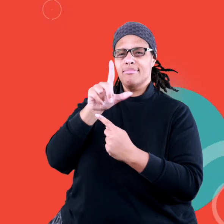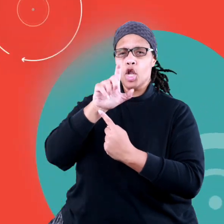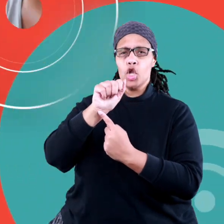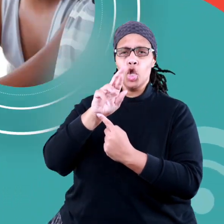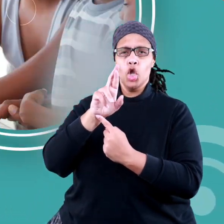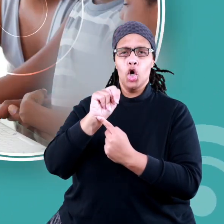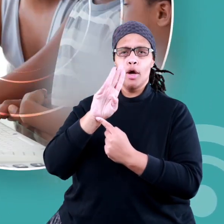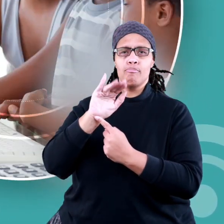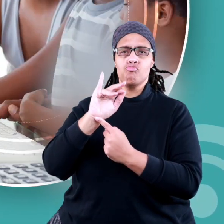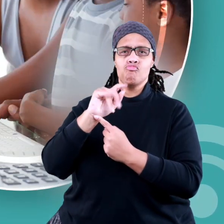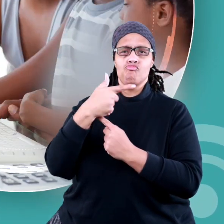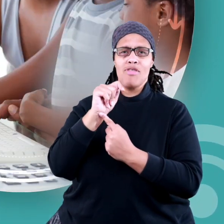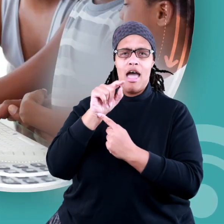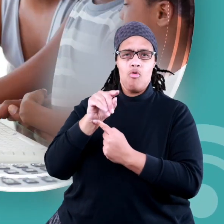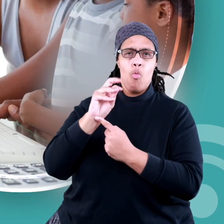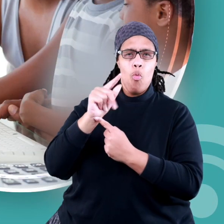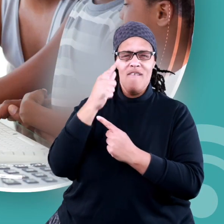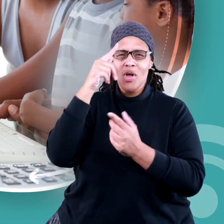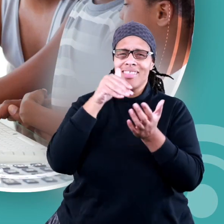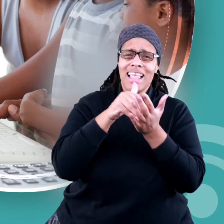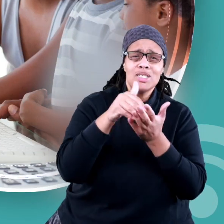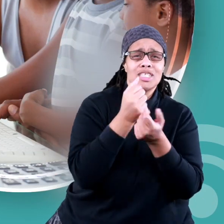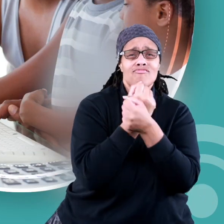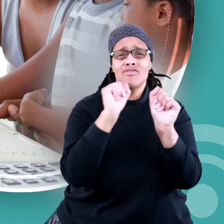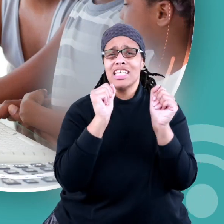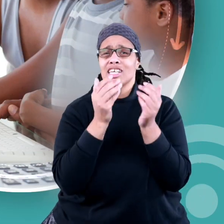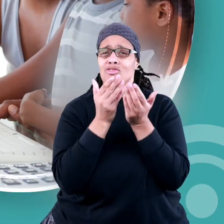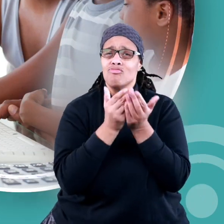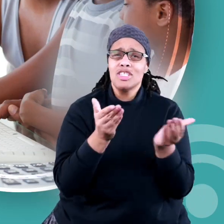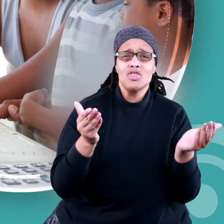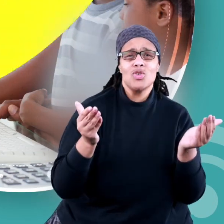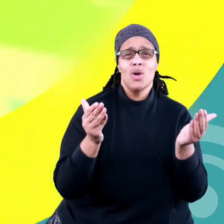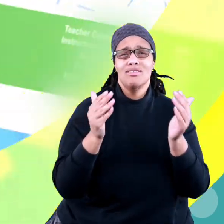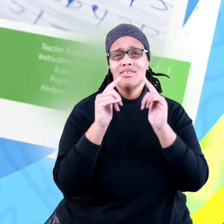at learnbright.org for thousands of